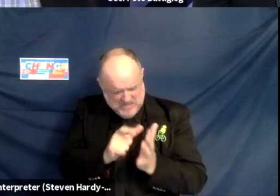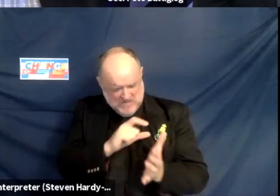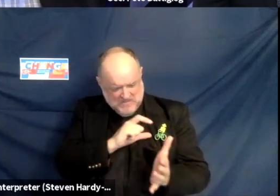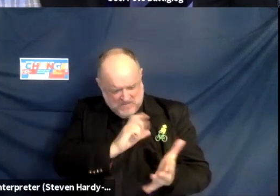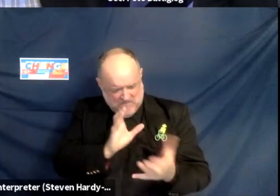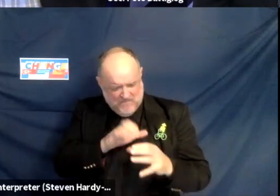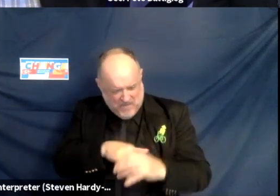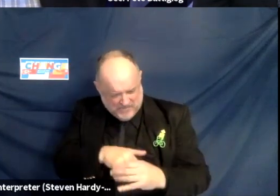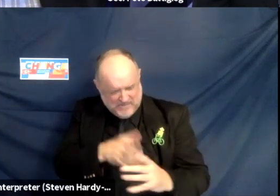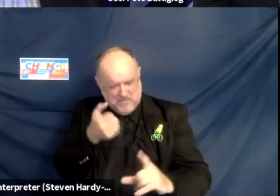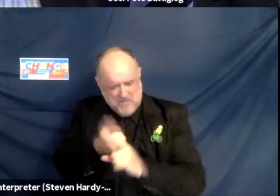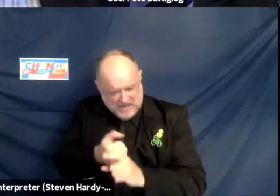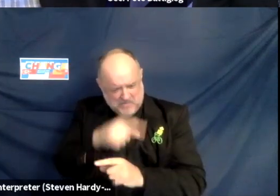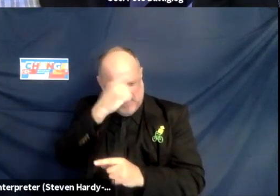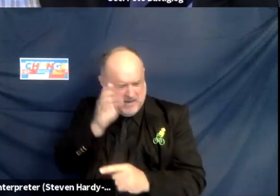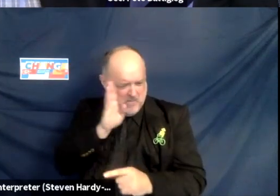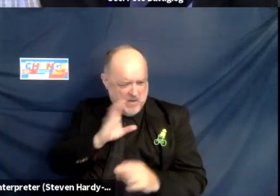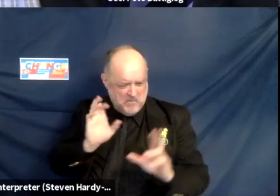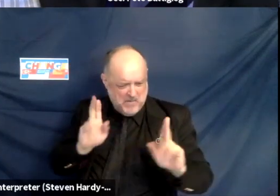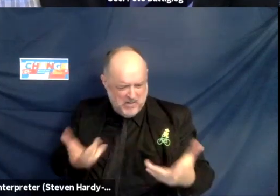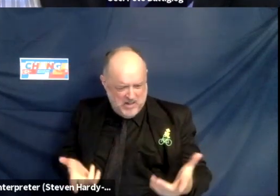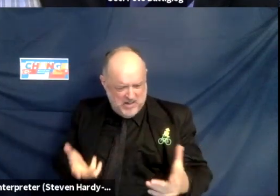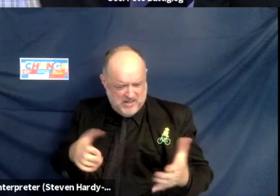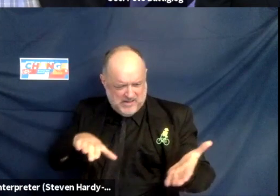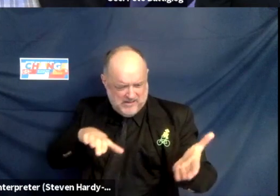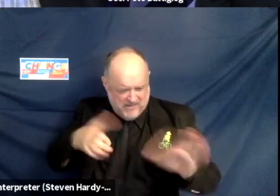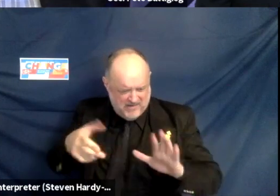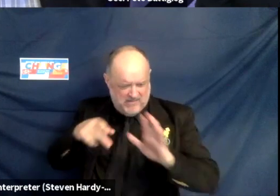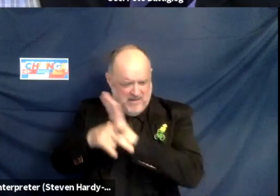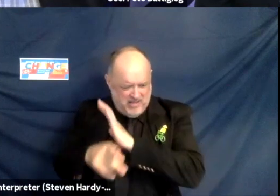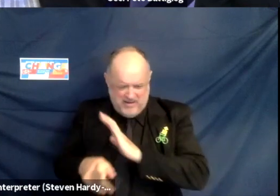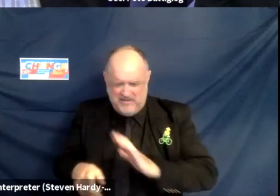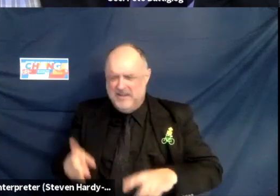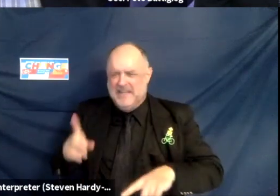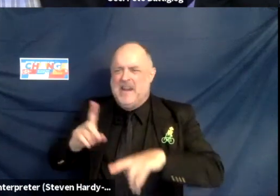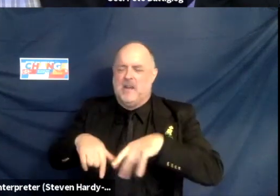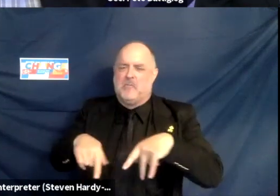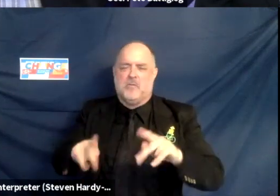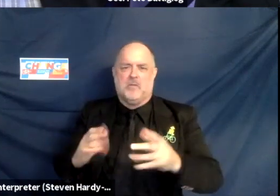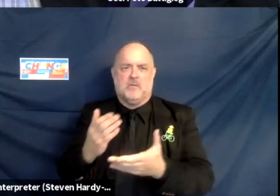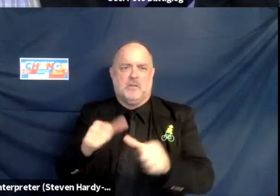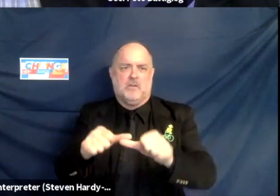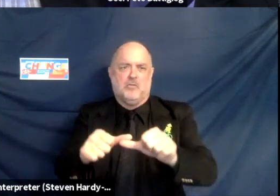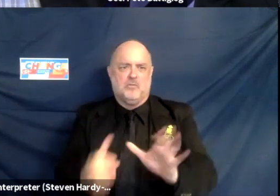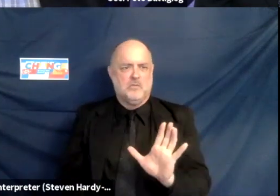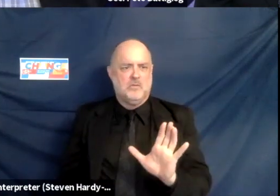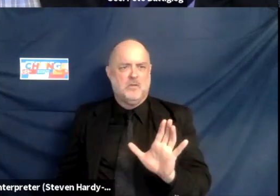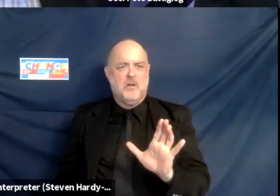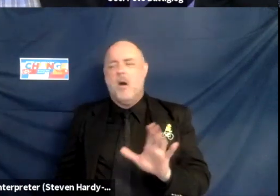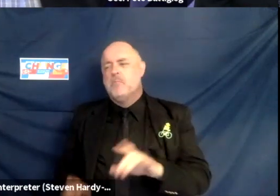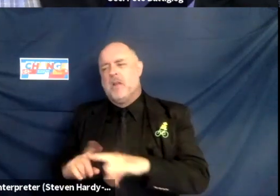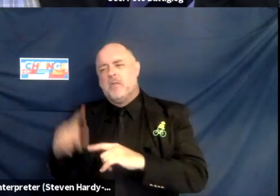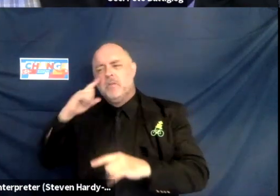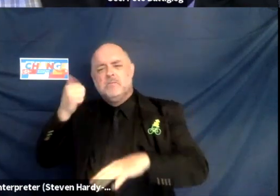Black and brown Americans in particular. We can't allow that to continue. But what we do need to do is set a really strong baseline on what's accepted and what